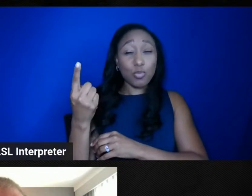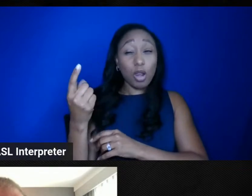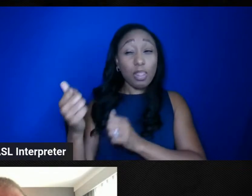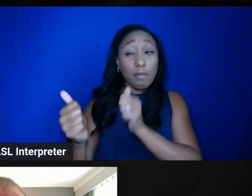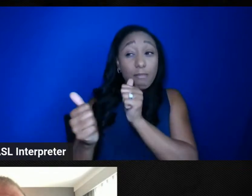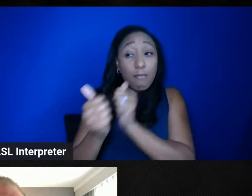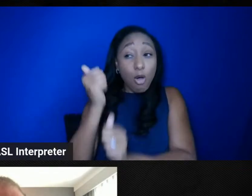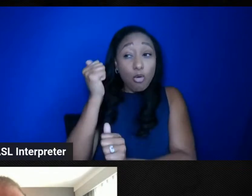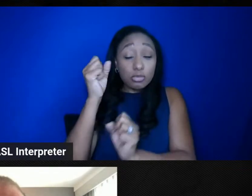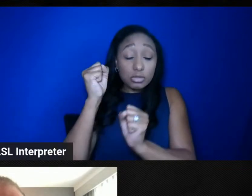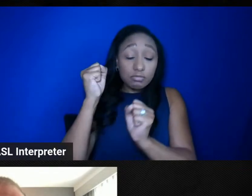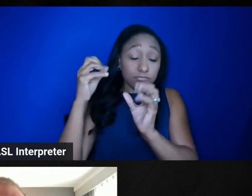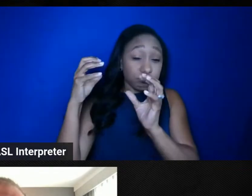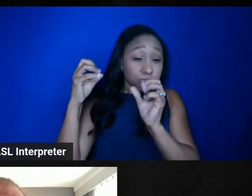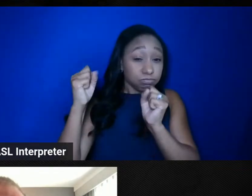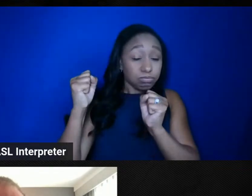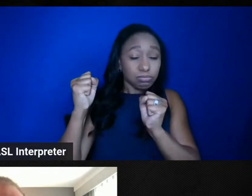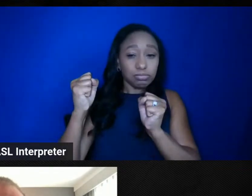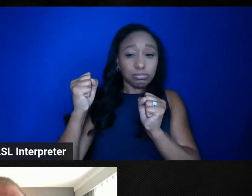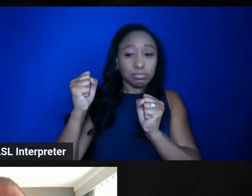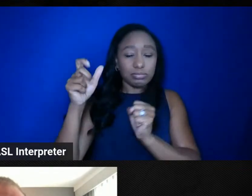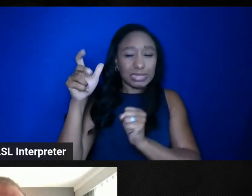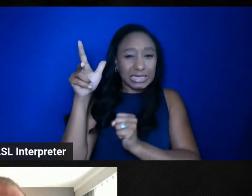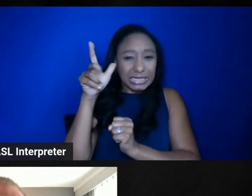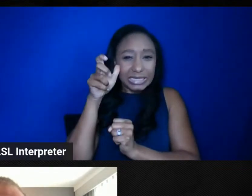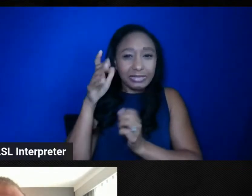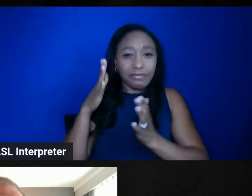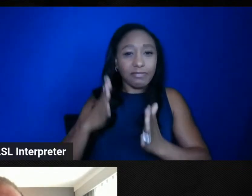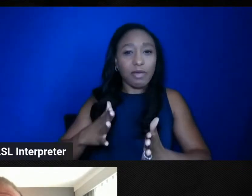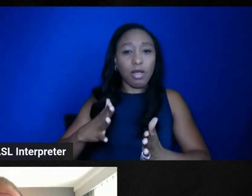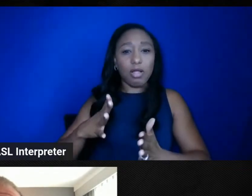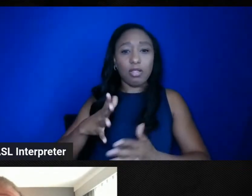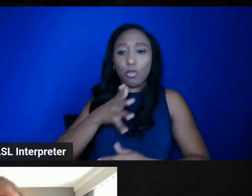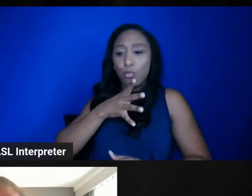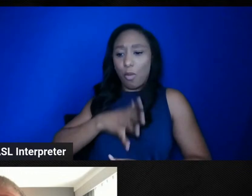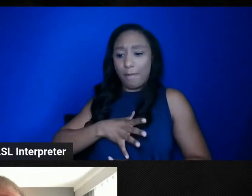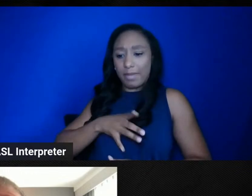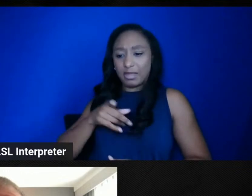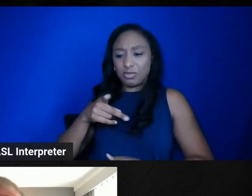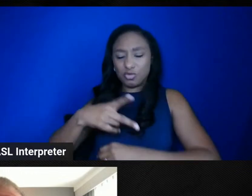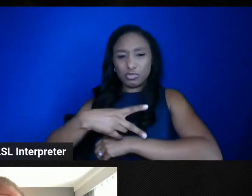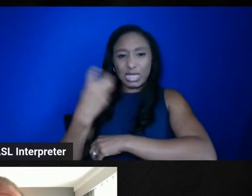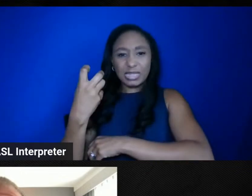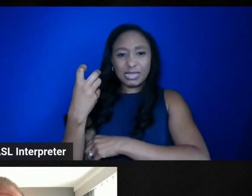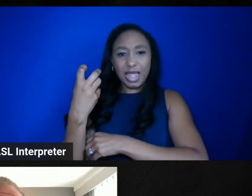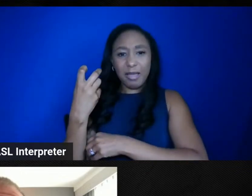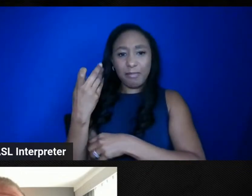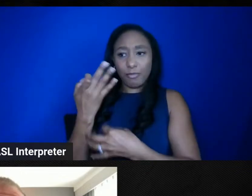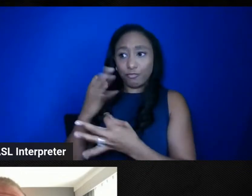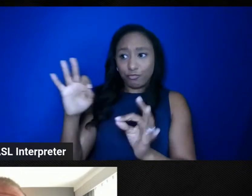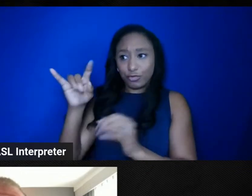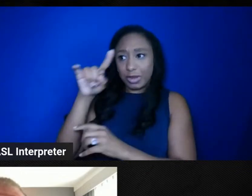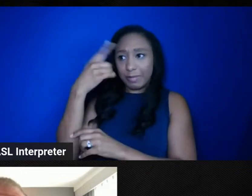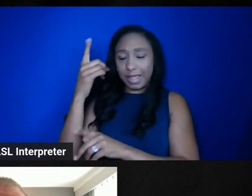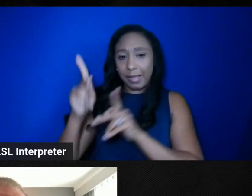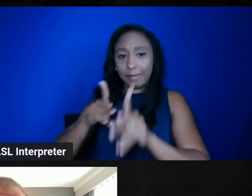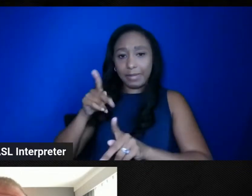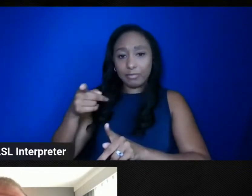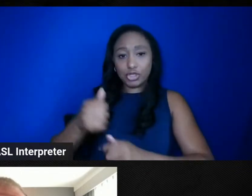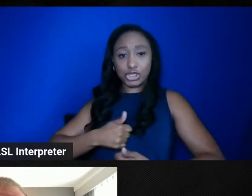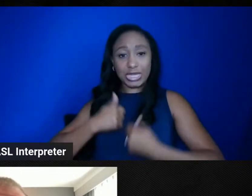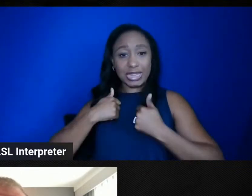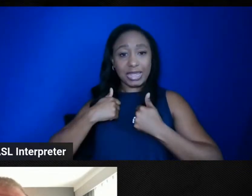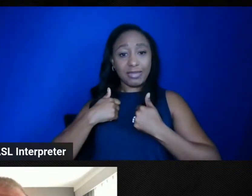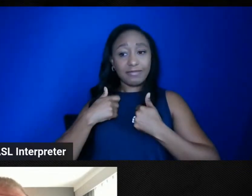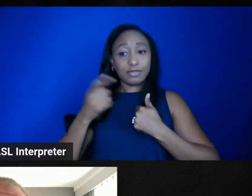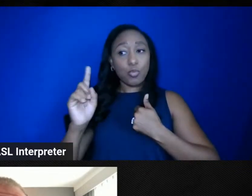notorious, and evil kidnappers of free Black people to ever live. And she lived on Maryland's eastern shore